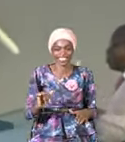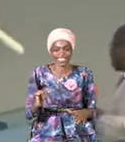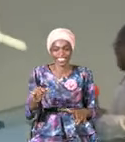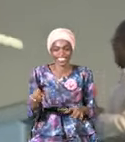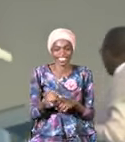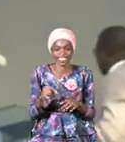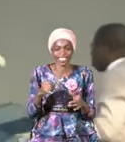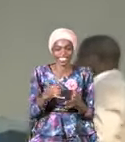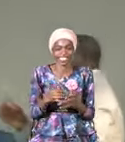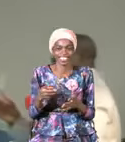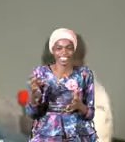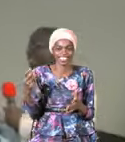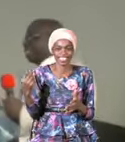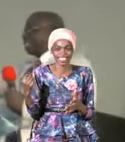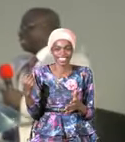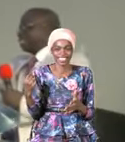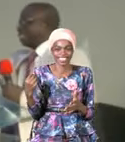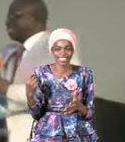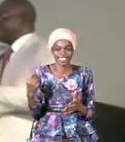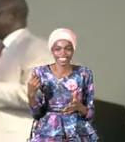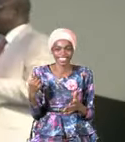a message from your children.